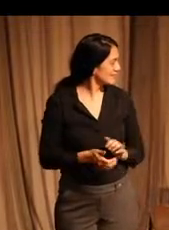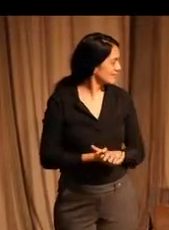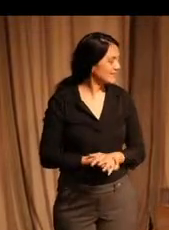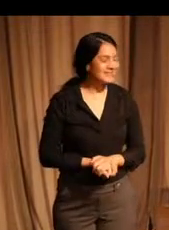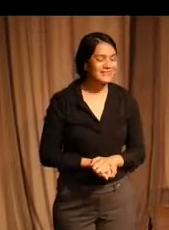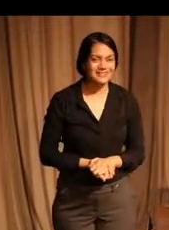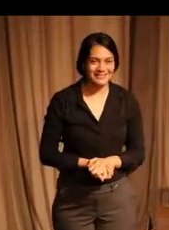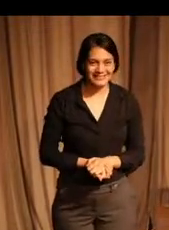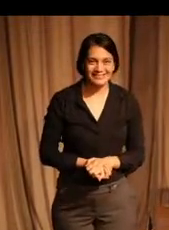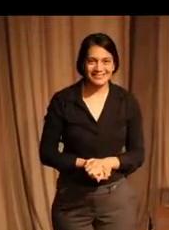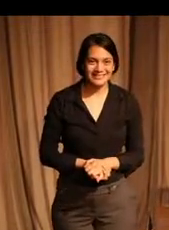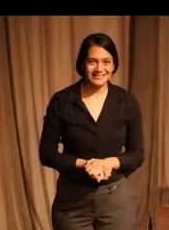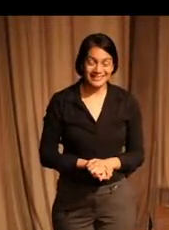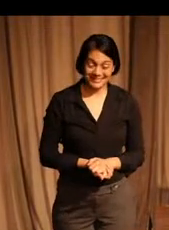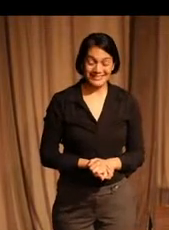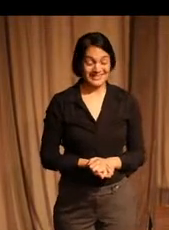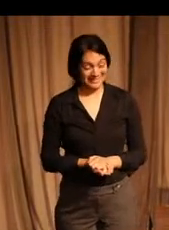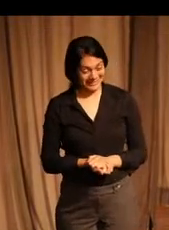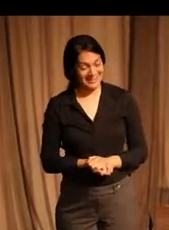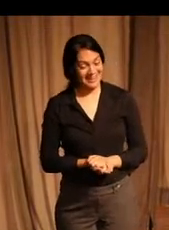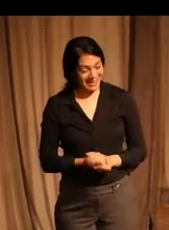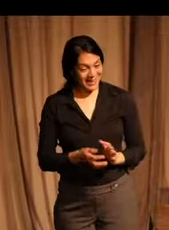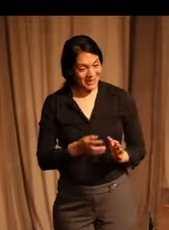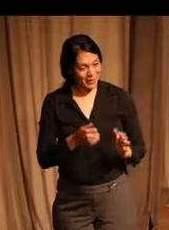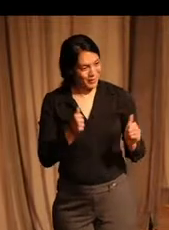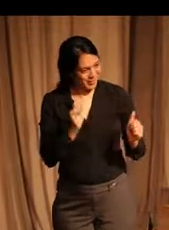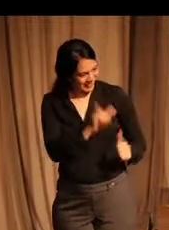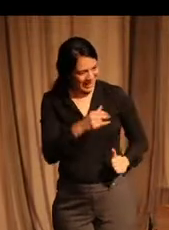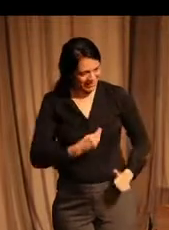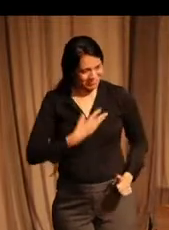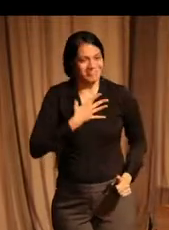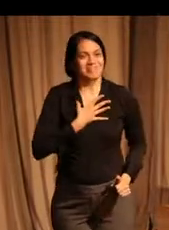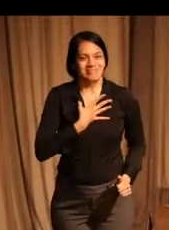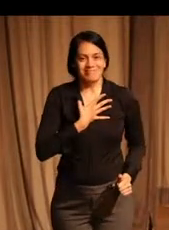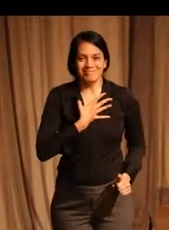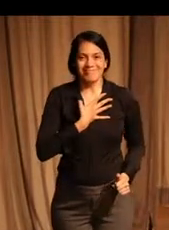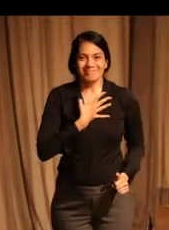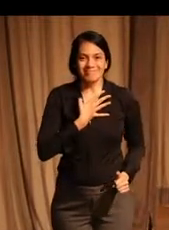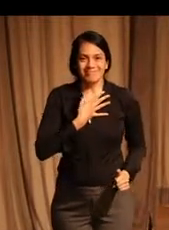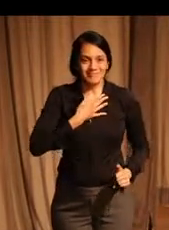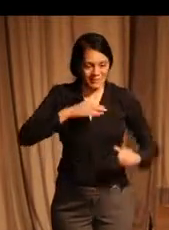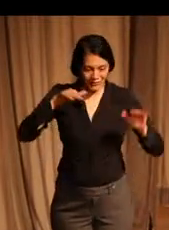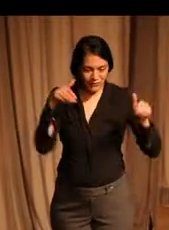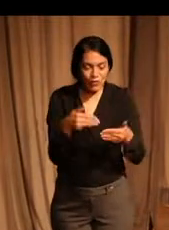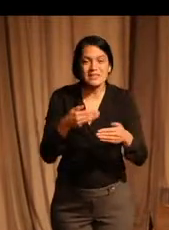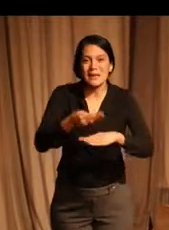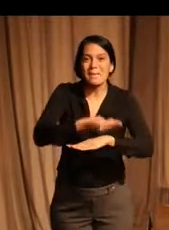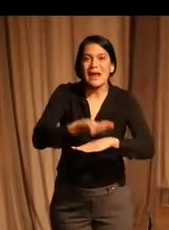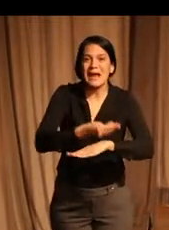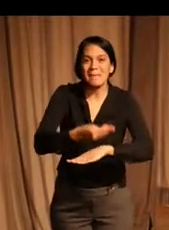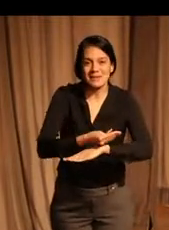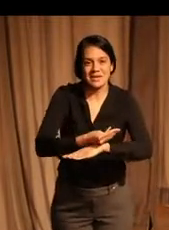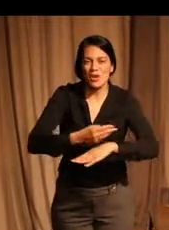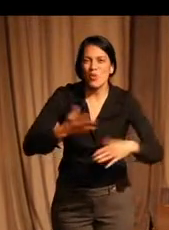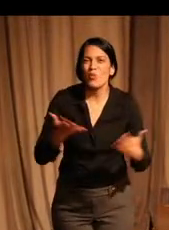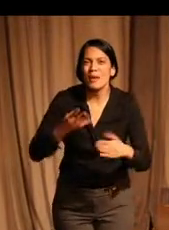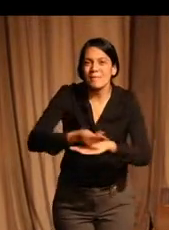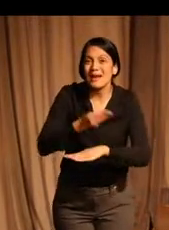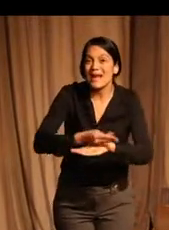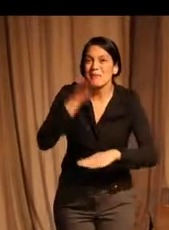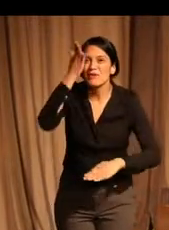So in that vein, and like let's ground us in Miami. What does Miami's future look